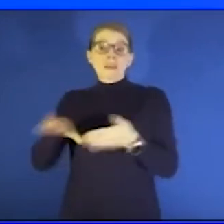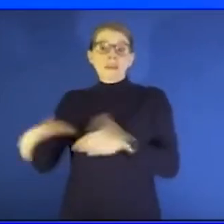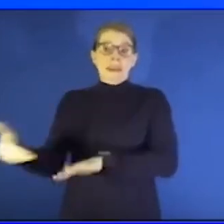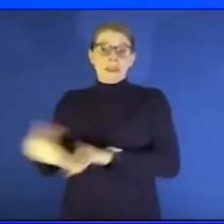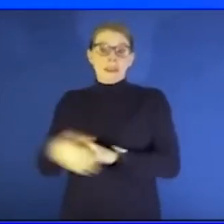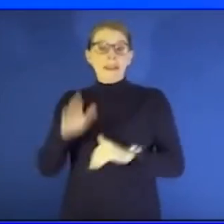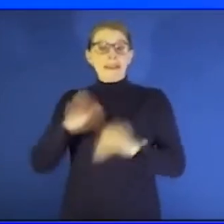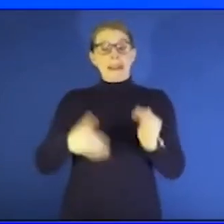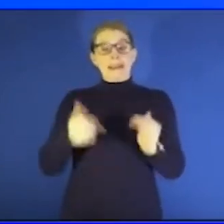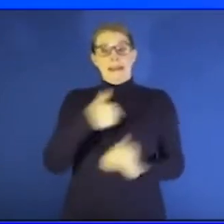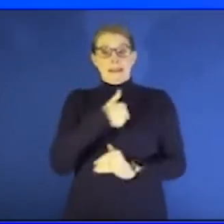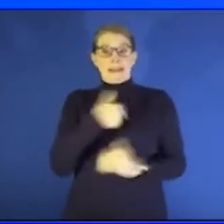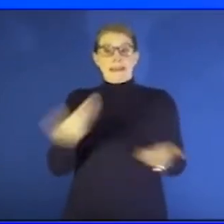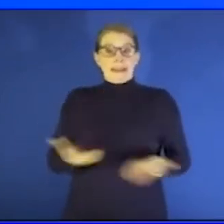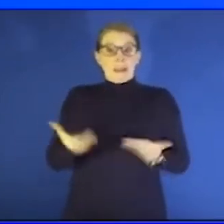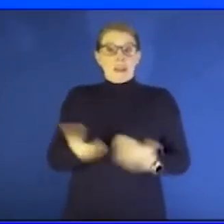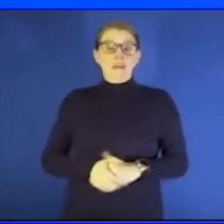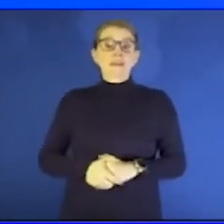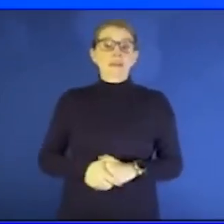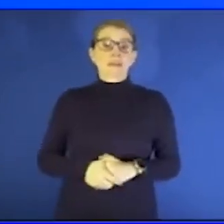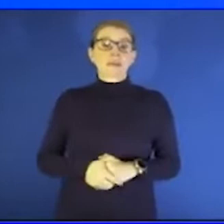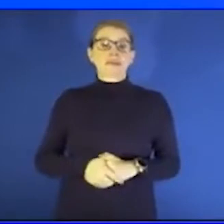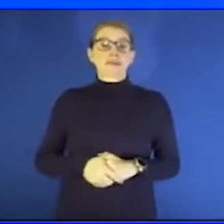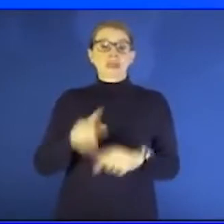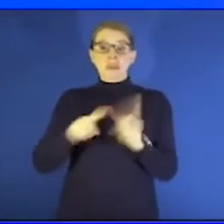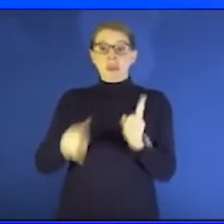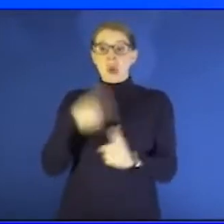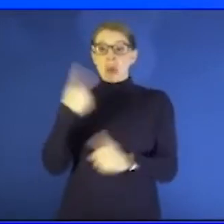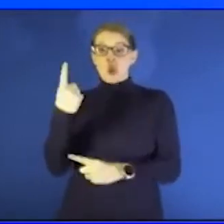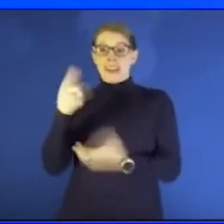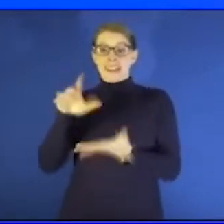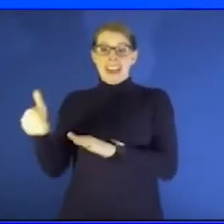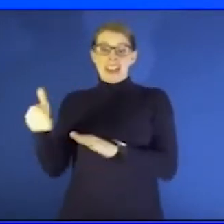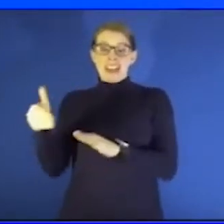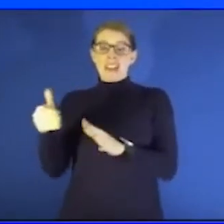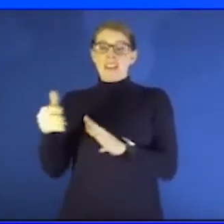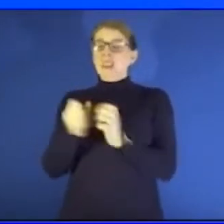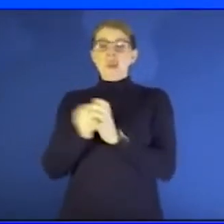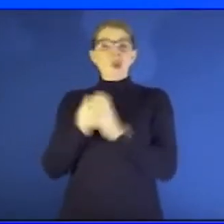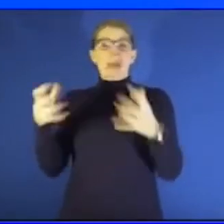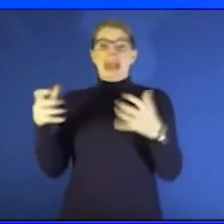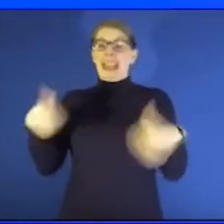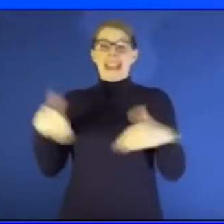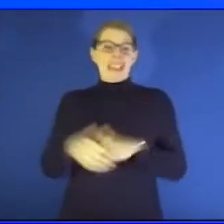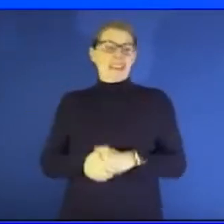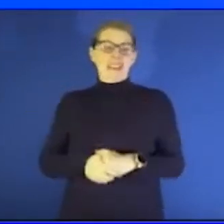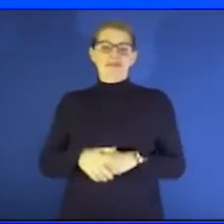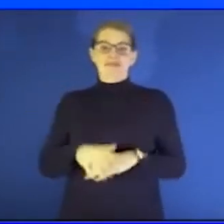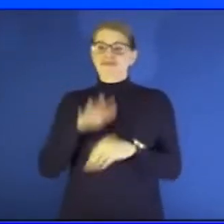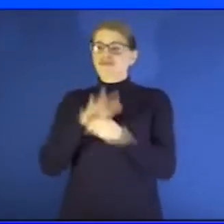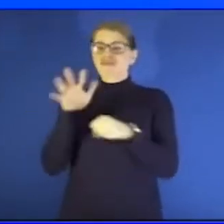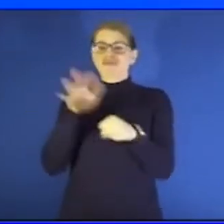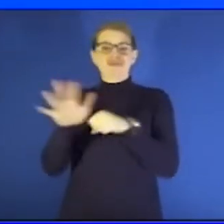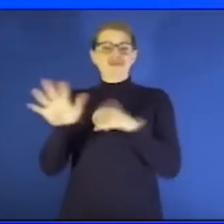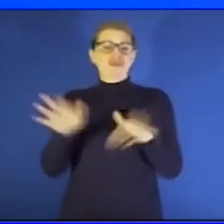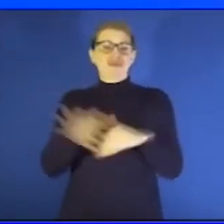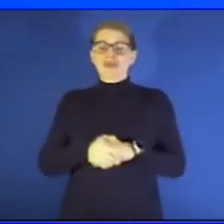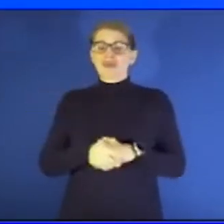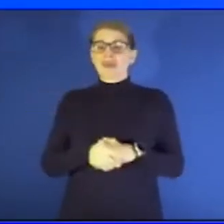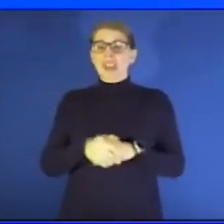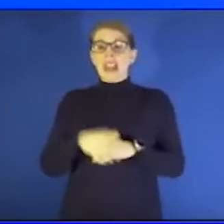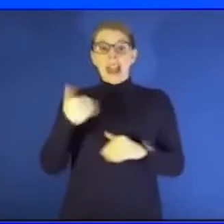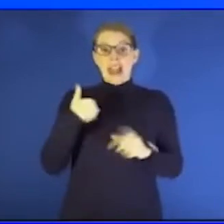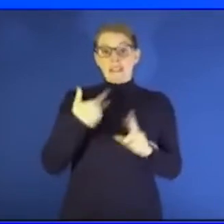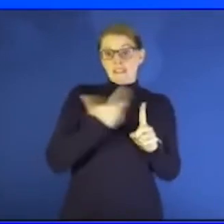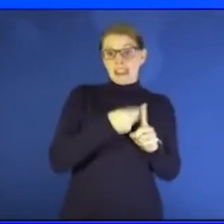But, you're right, 1 death is too many, especially when we have vaccine that can prevent infection in kids 5 and above, and